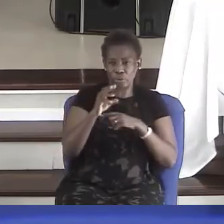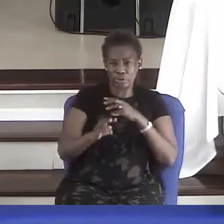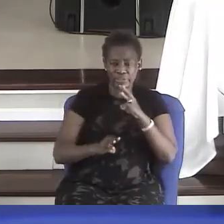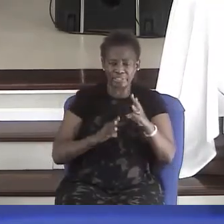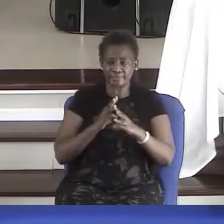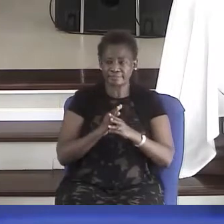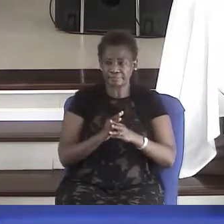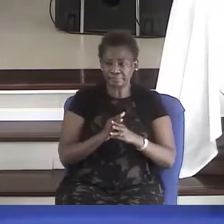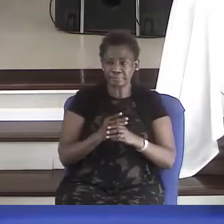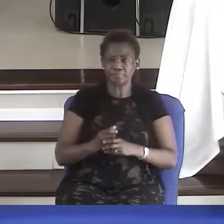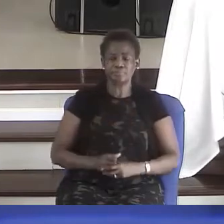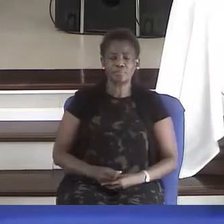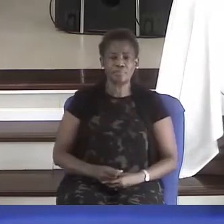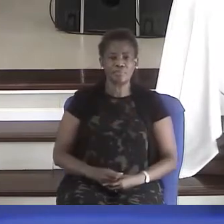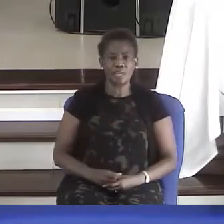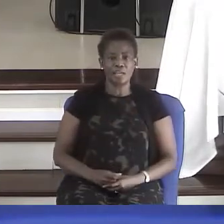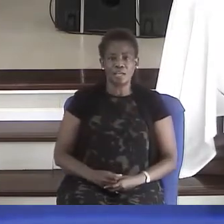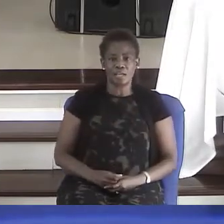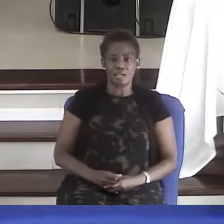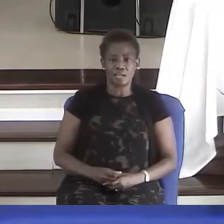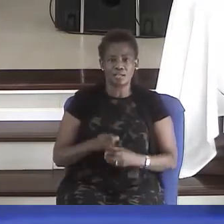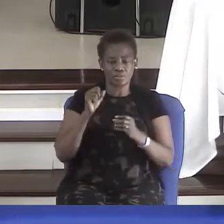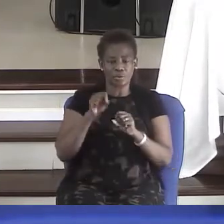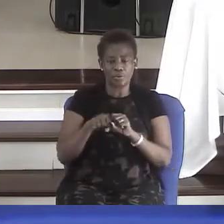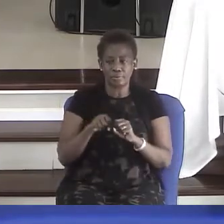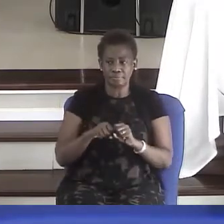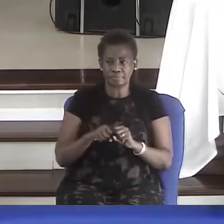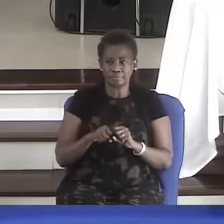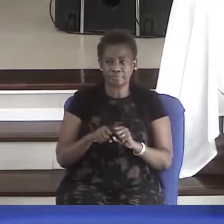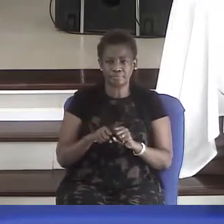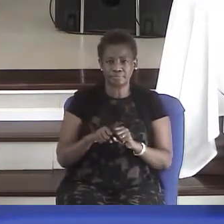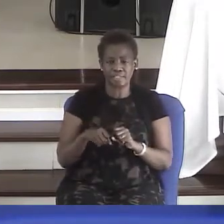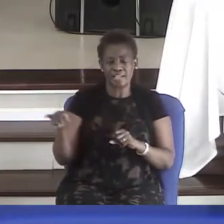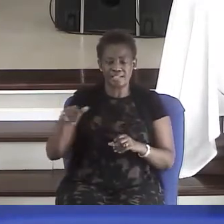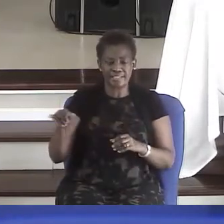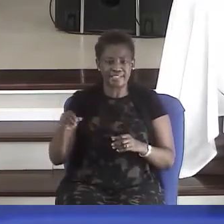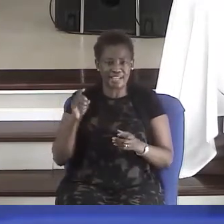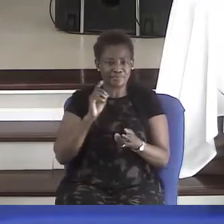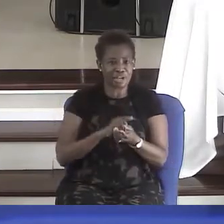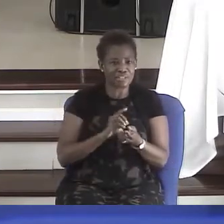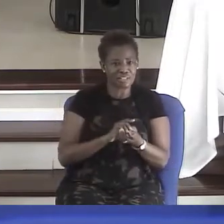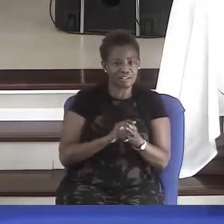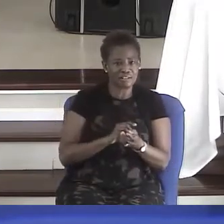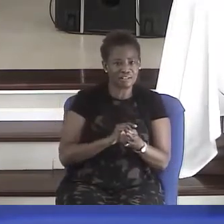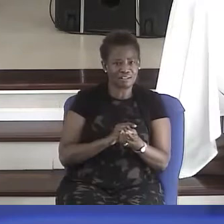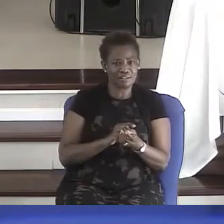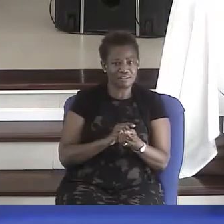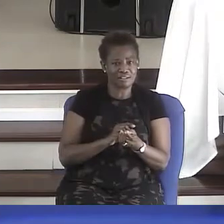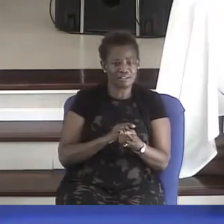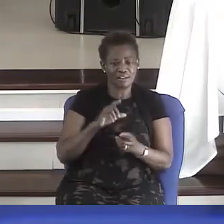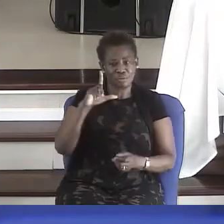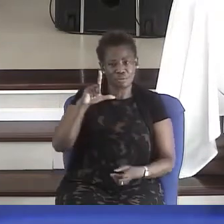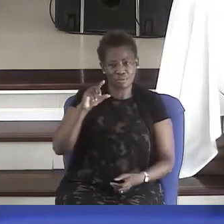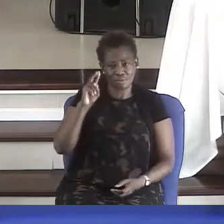man writing about? Right? You know by now that Acts was written